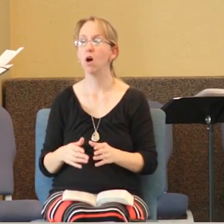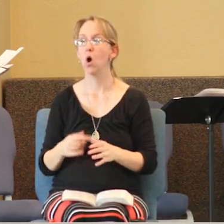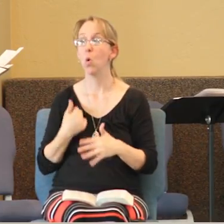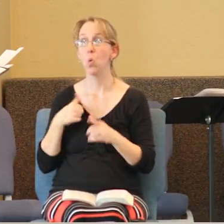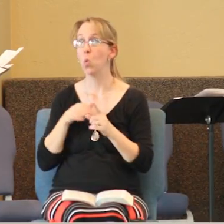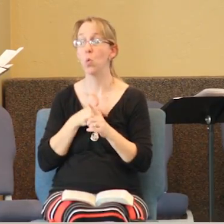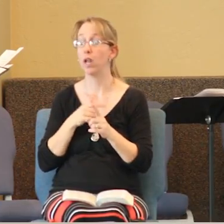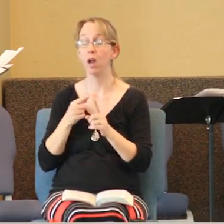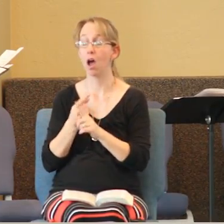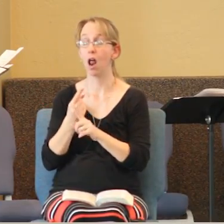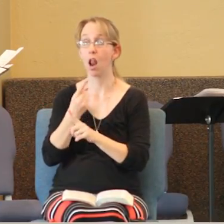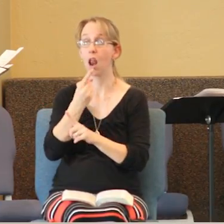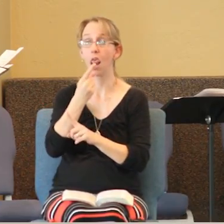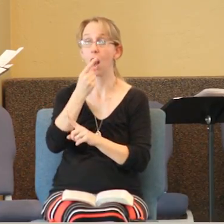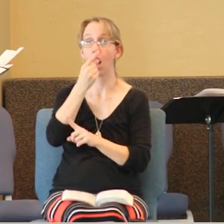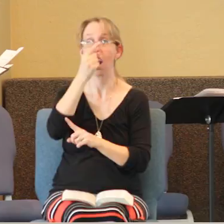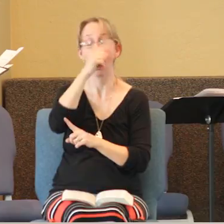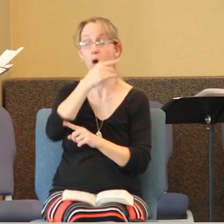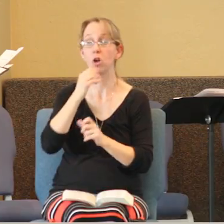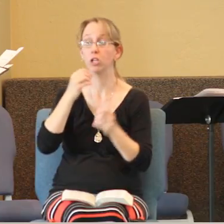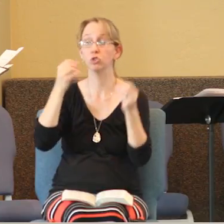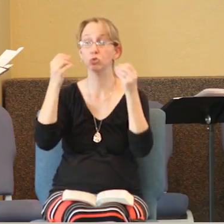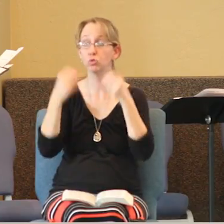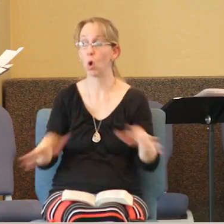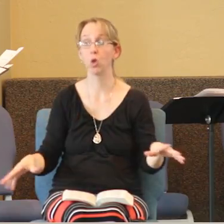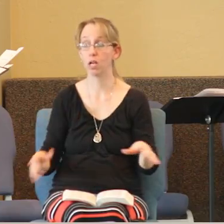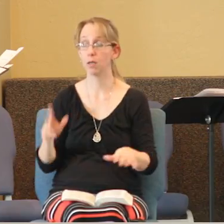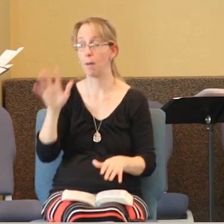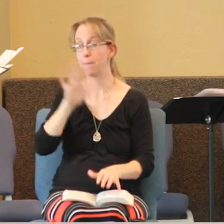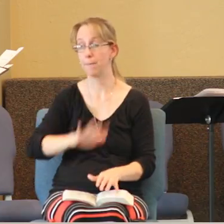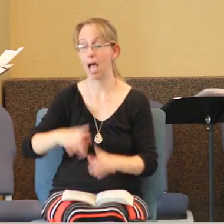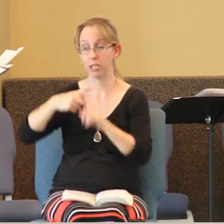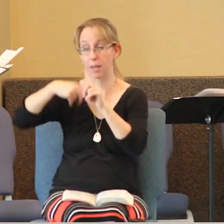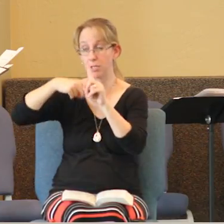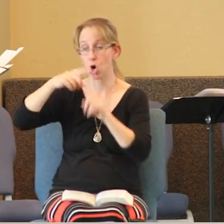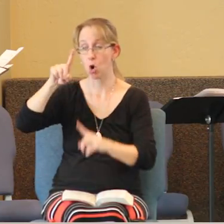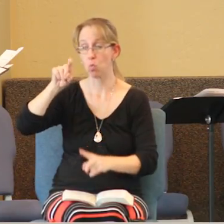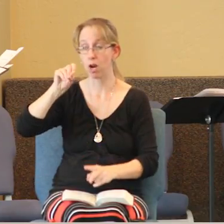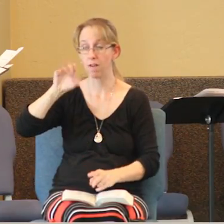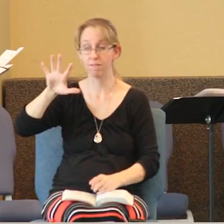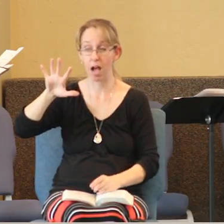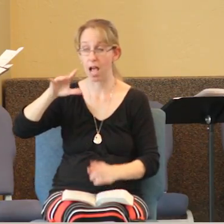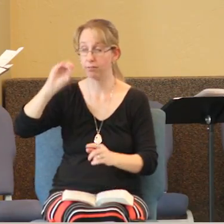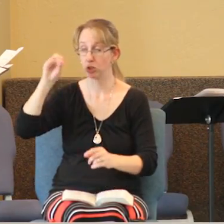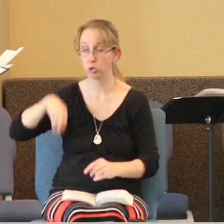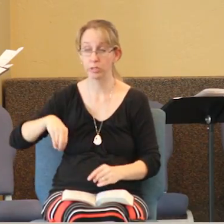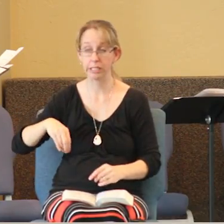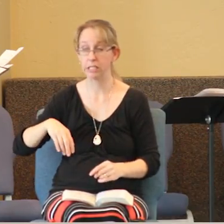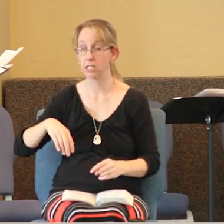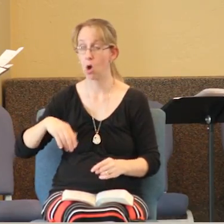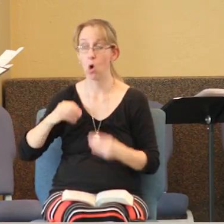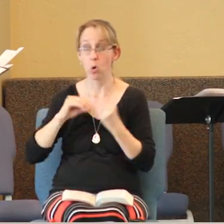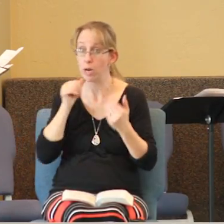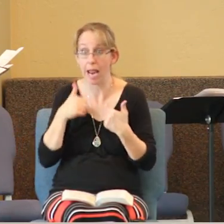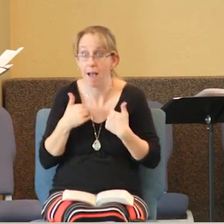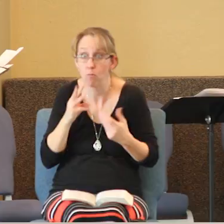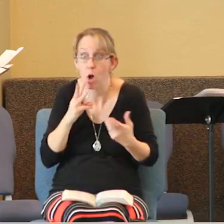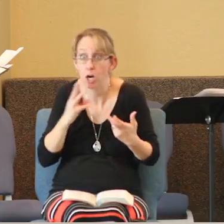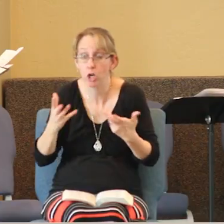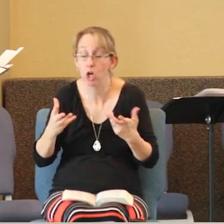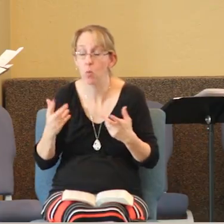up completely lost. It's about 105 degrees. We were without water. We planned on a shorter hike. And we